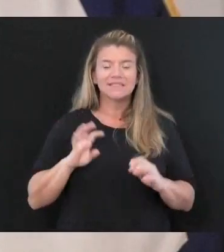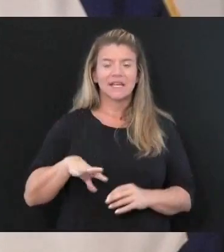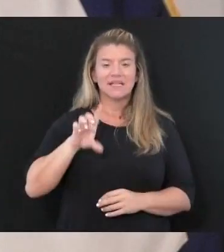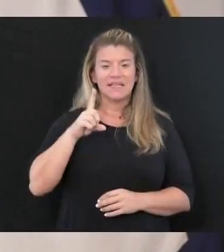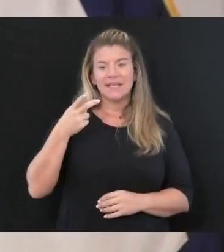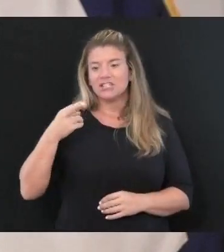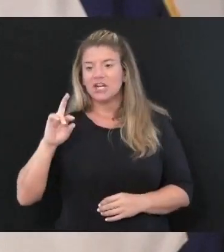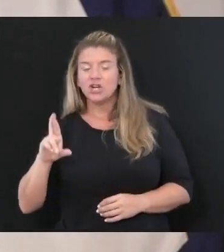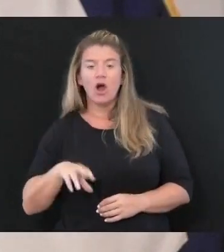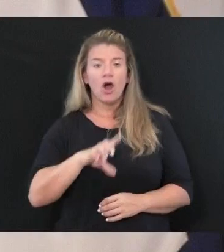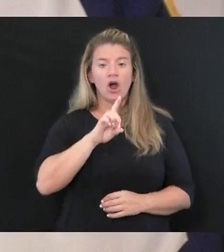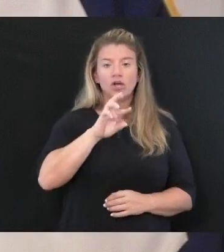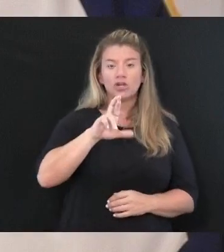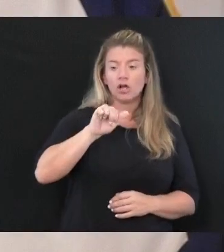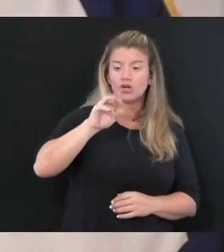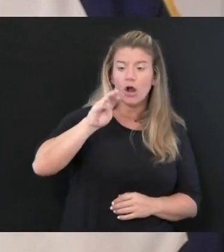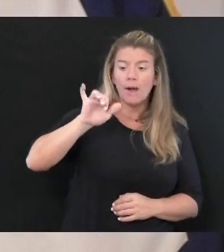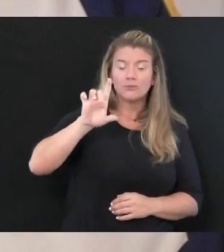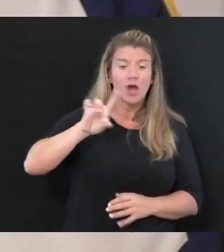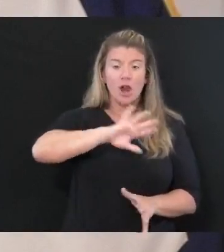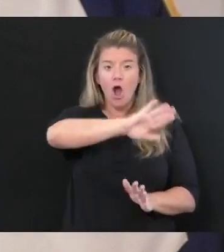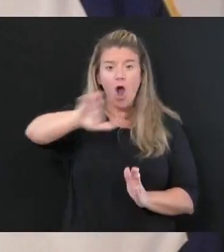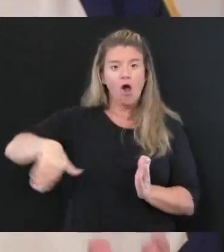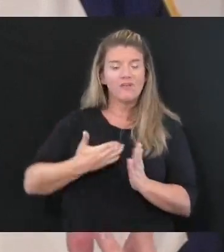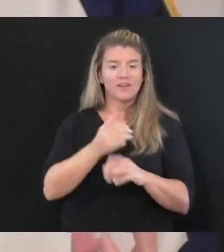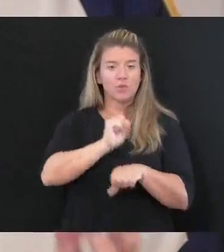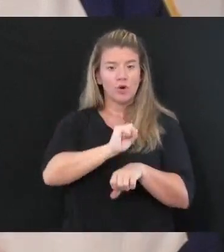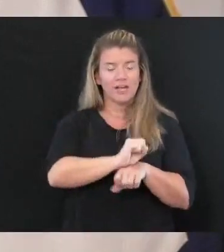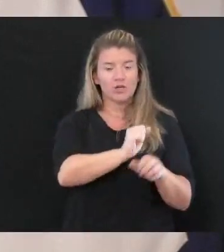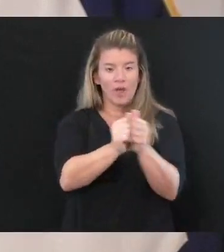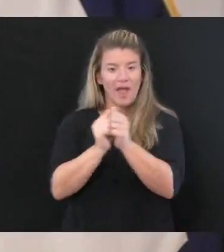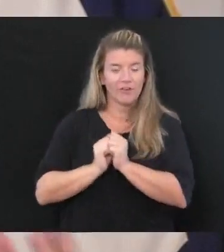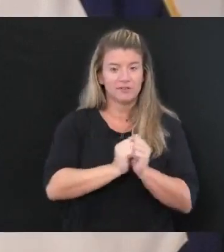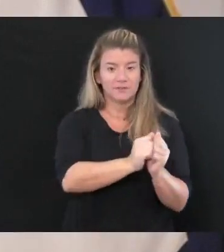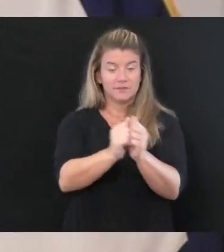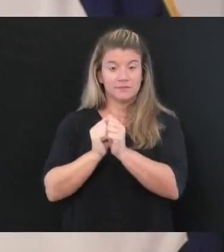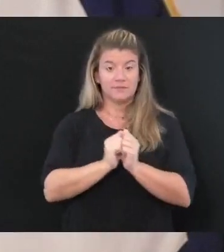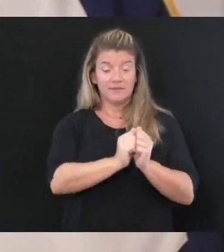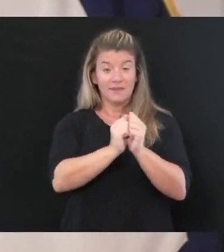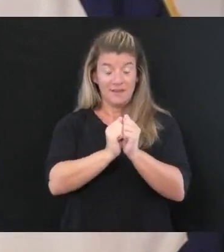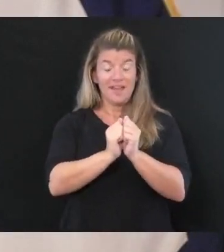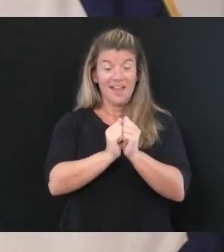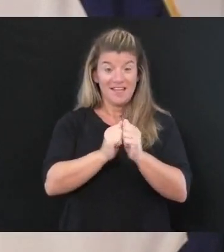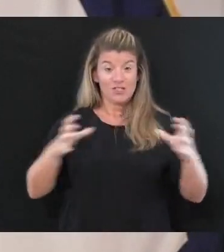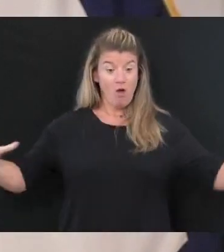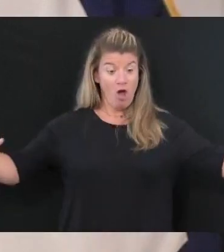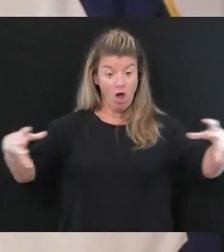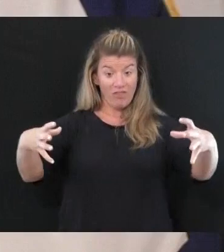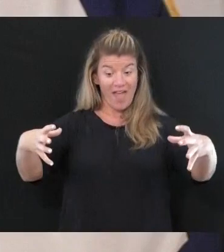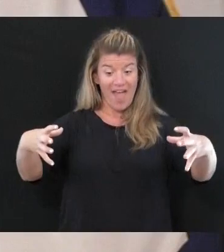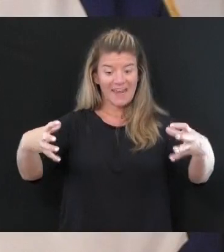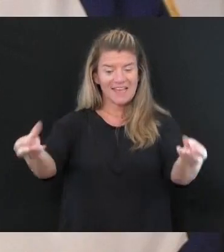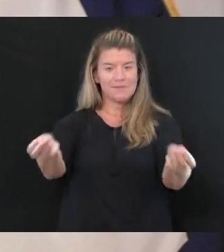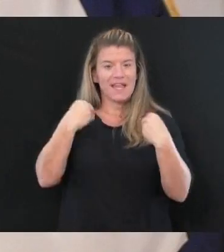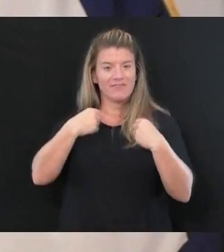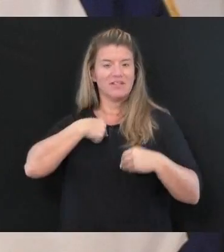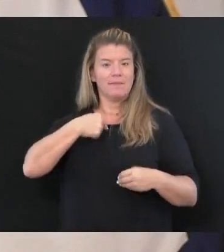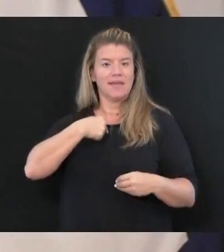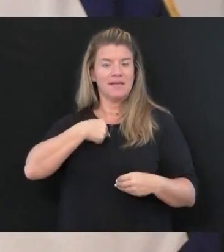and everything, and all those that are working it. And then it's all feeding to me nonstop.